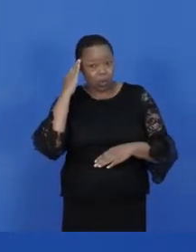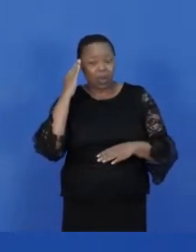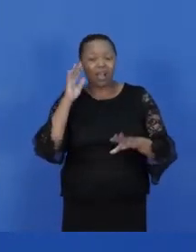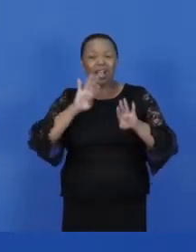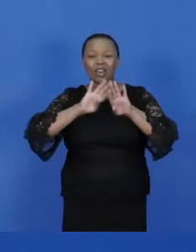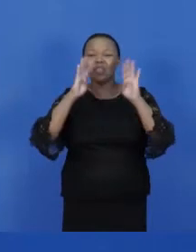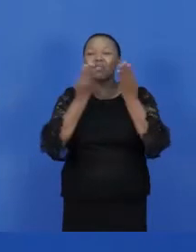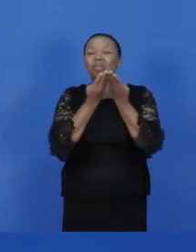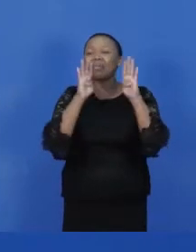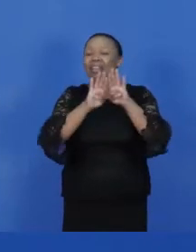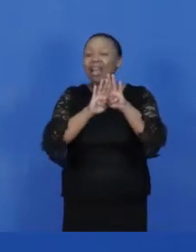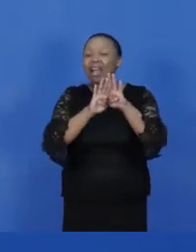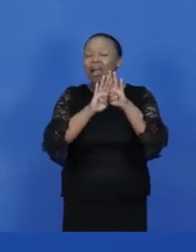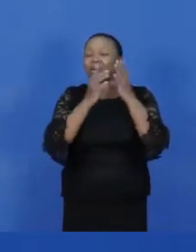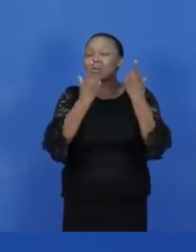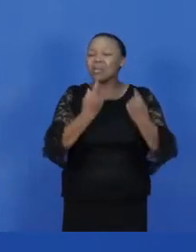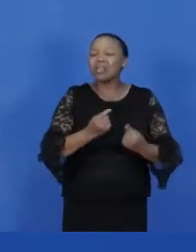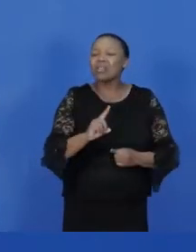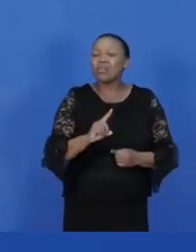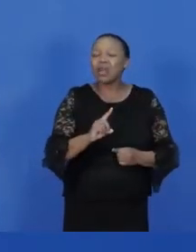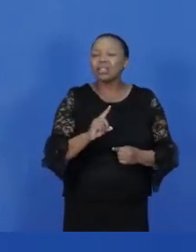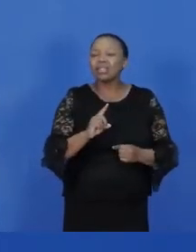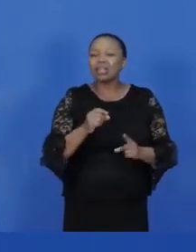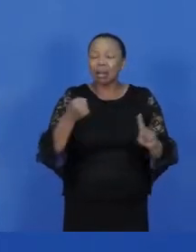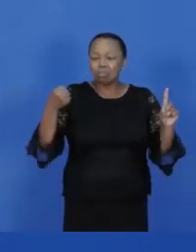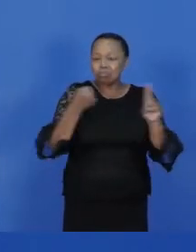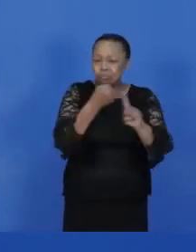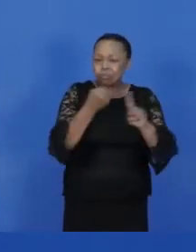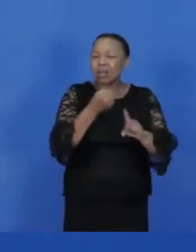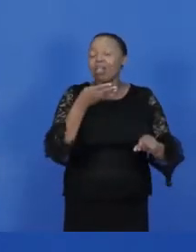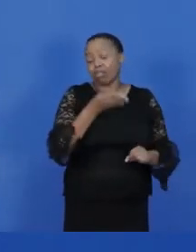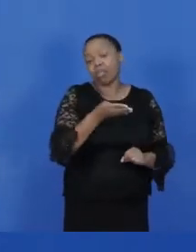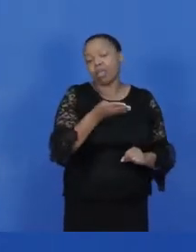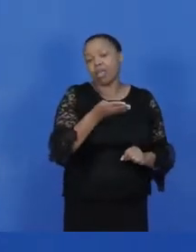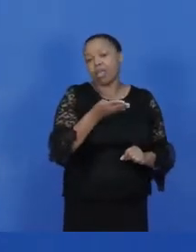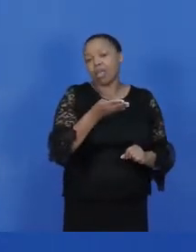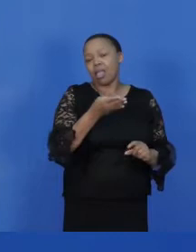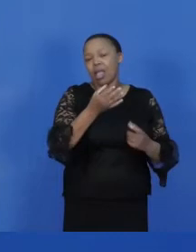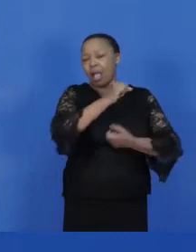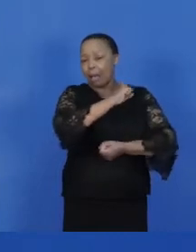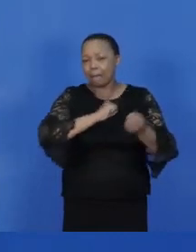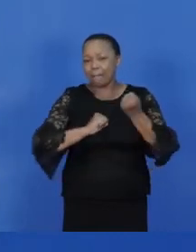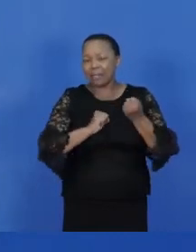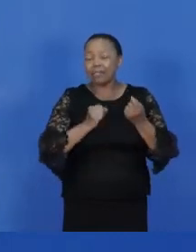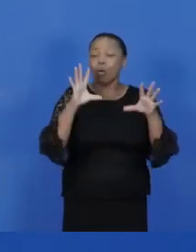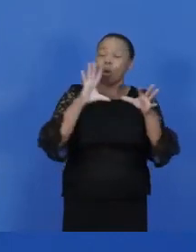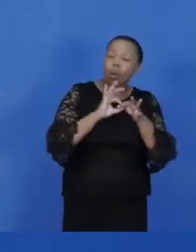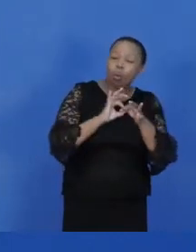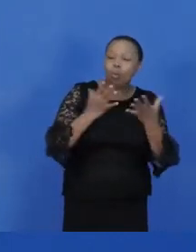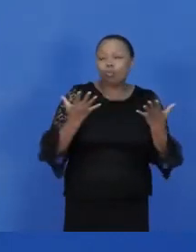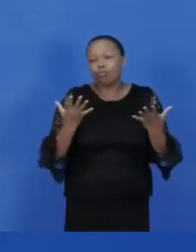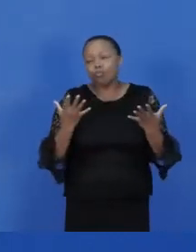have contributed towards, you know, domestic violences, have contributed towards, you know, people fighting in